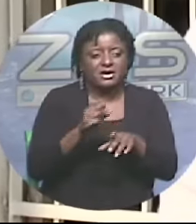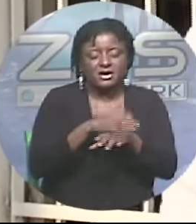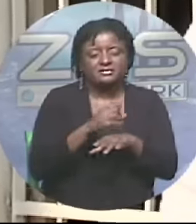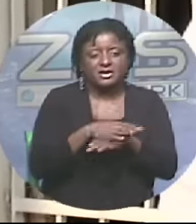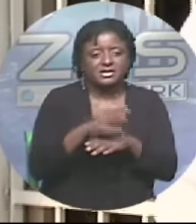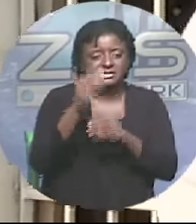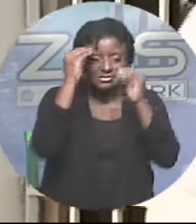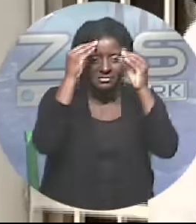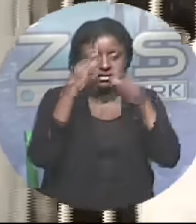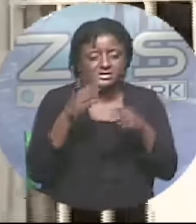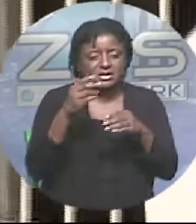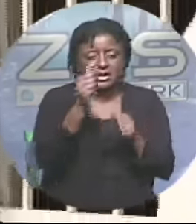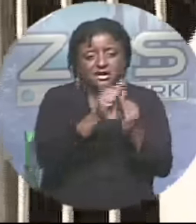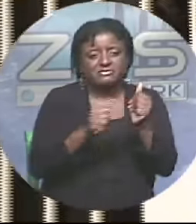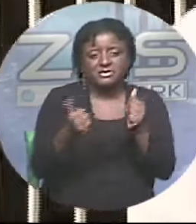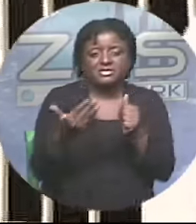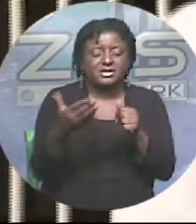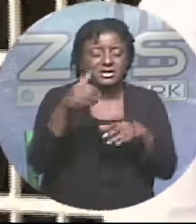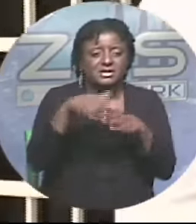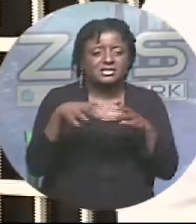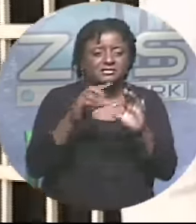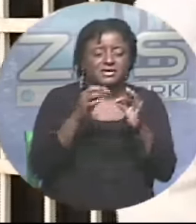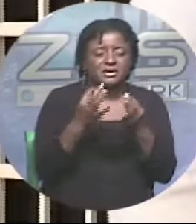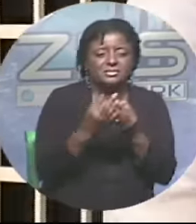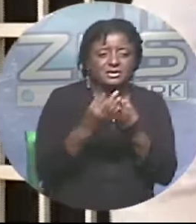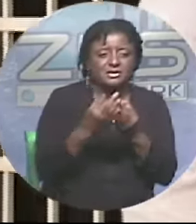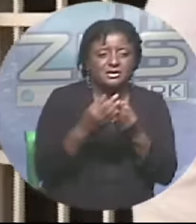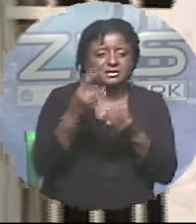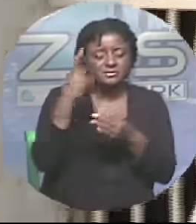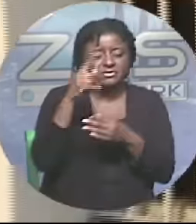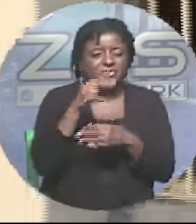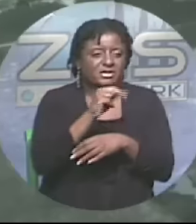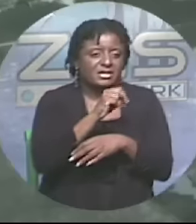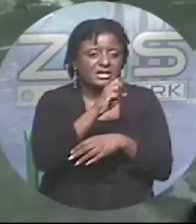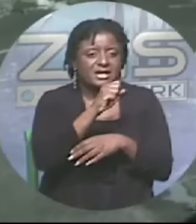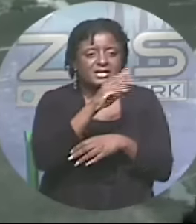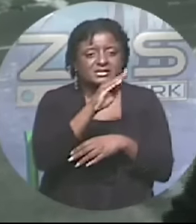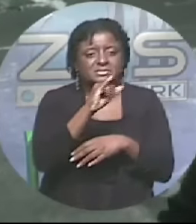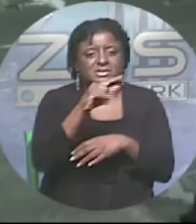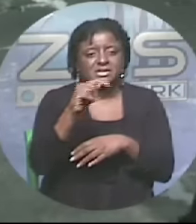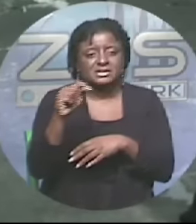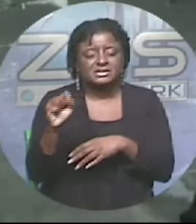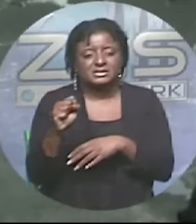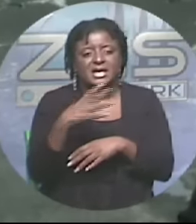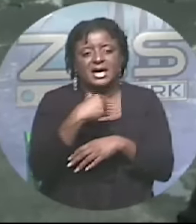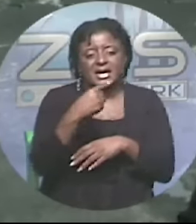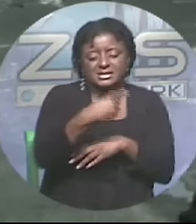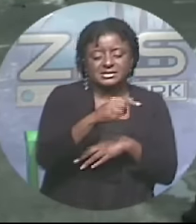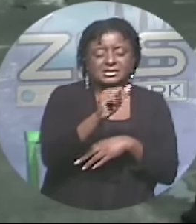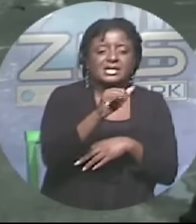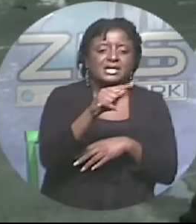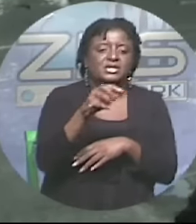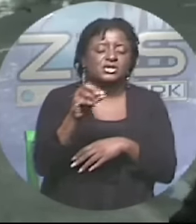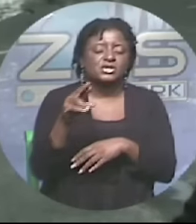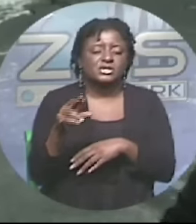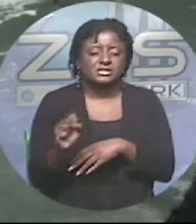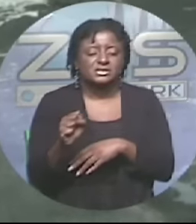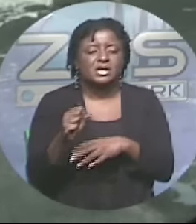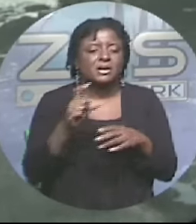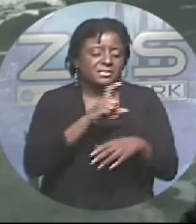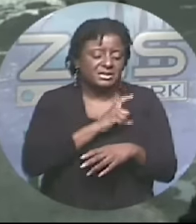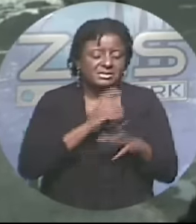for the Nesbitts, the Gators. He keeps all the nieces, cousins, everybody in line. And with just over 2 weeks left in the year, police are